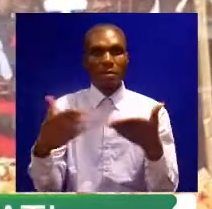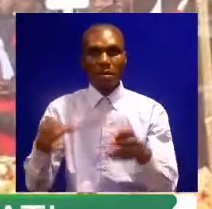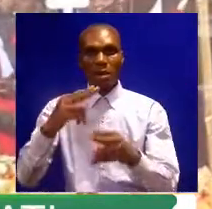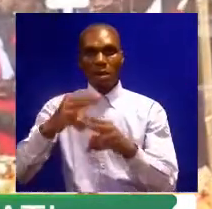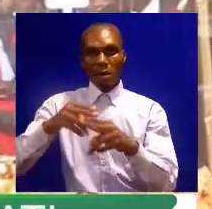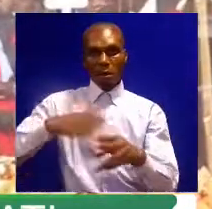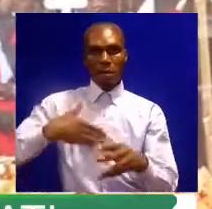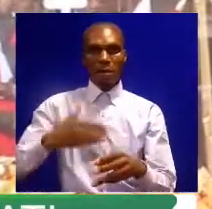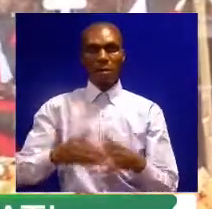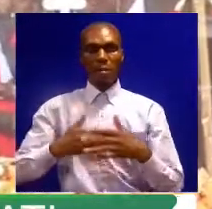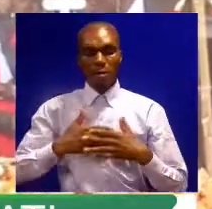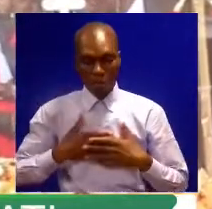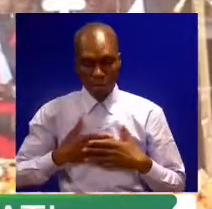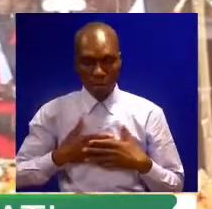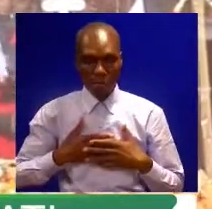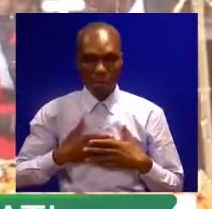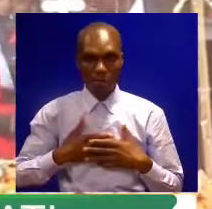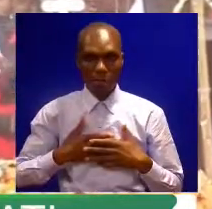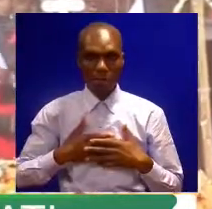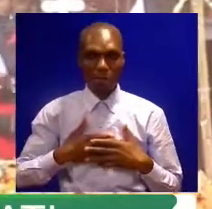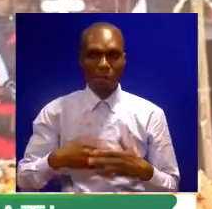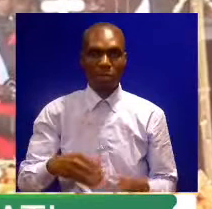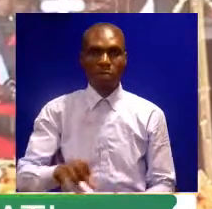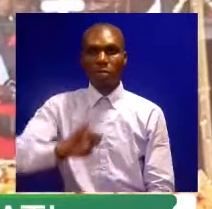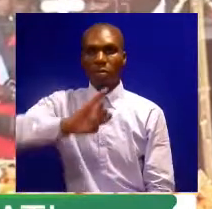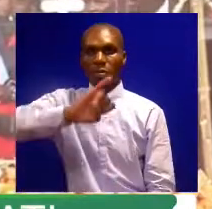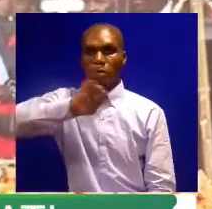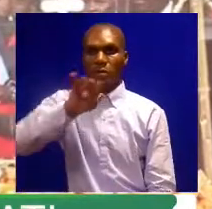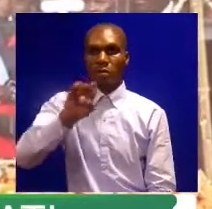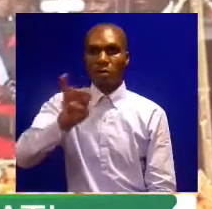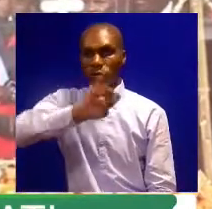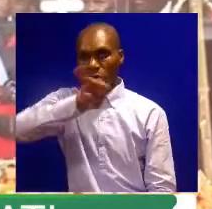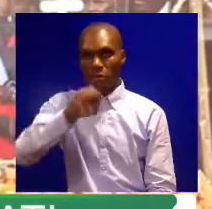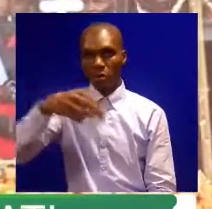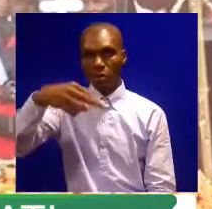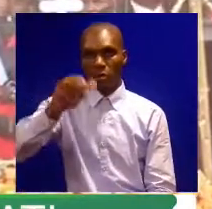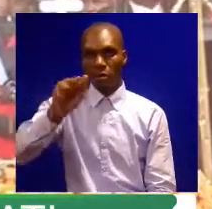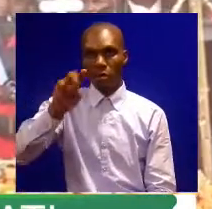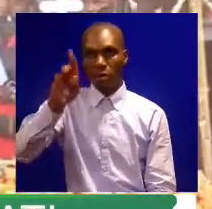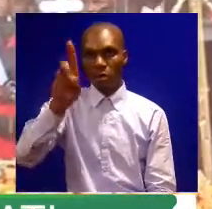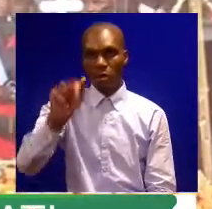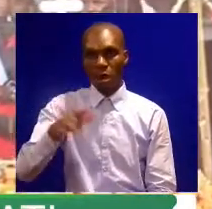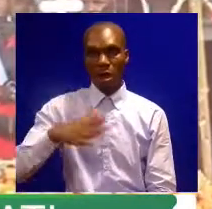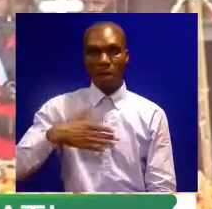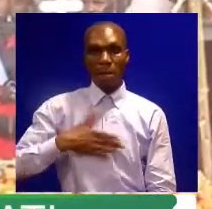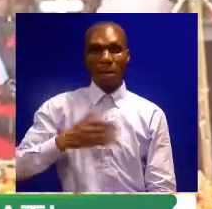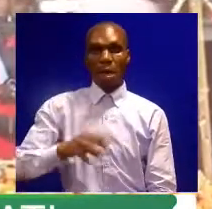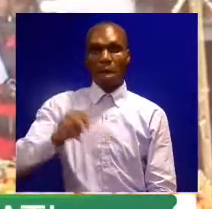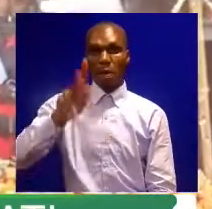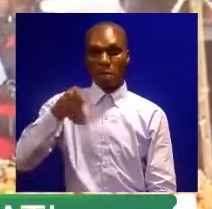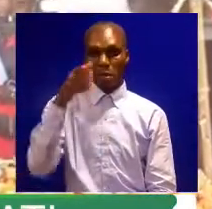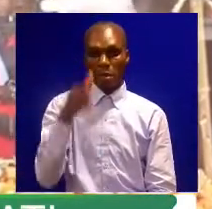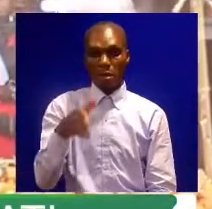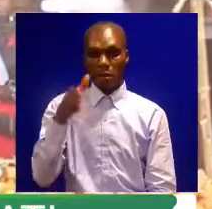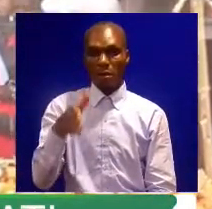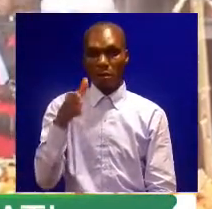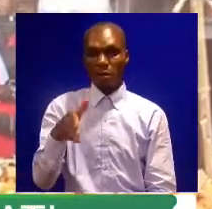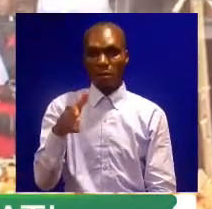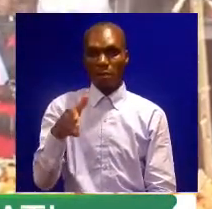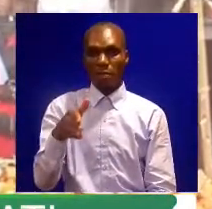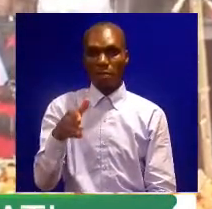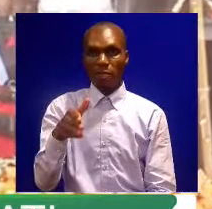ninaitwa Mheshimiwa Zahir Chanda. Mimi ndio mbunge wa hapa Yaribari